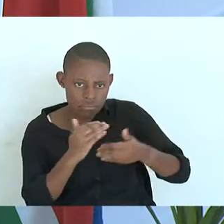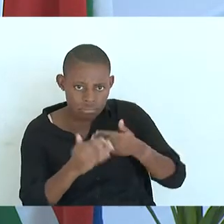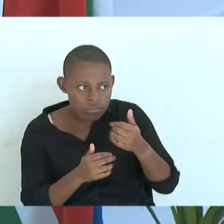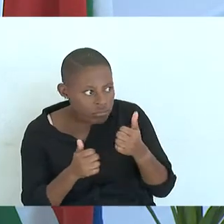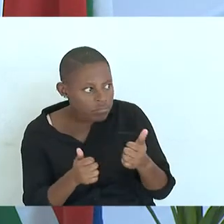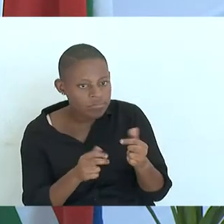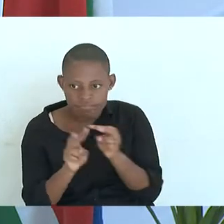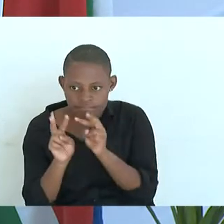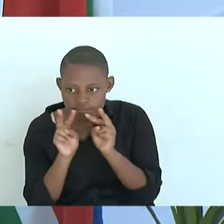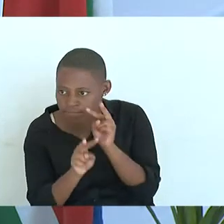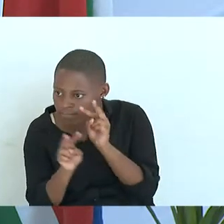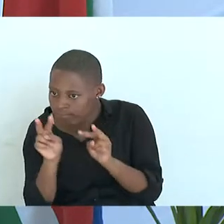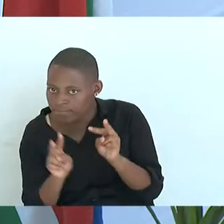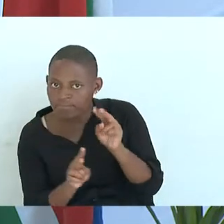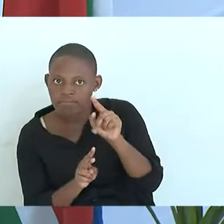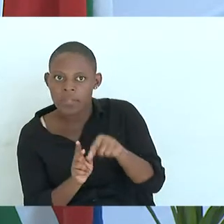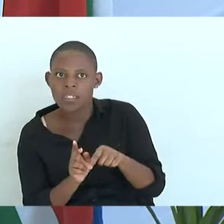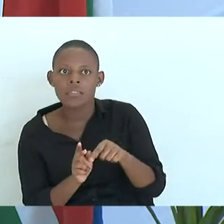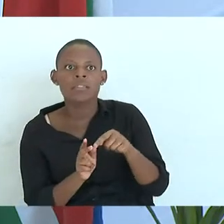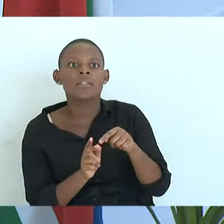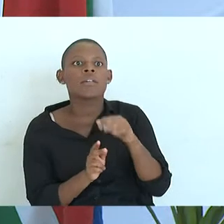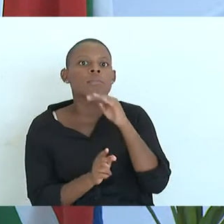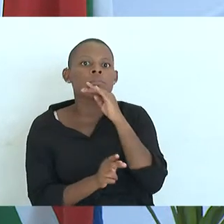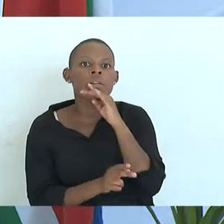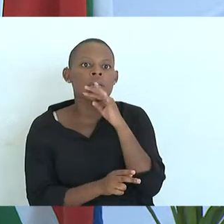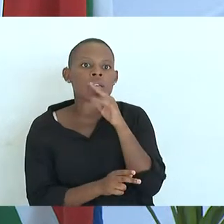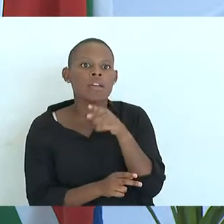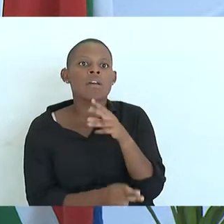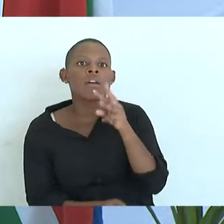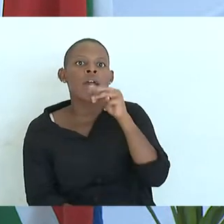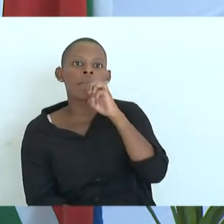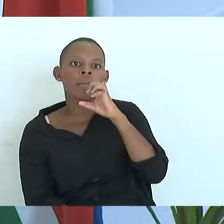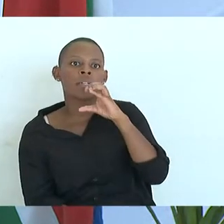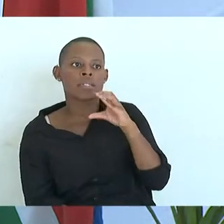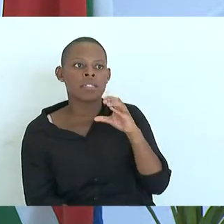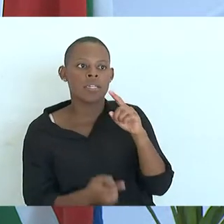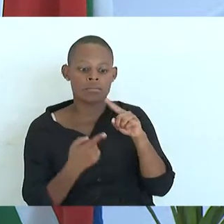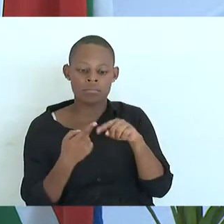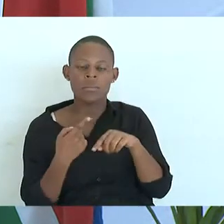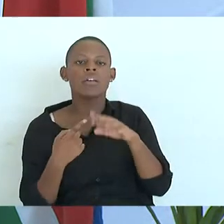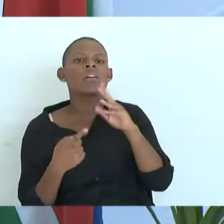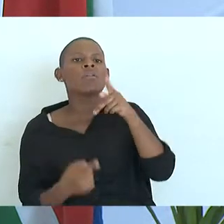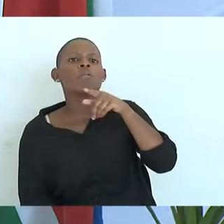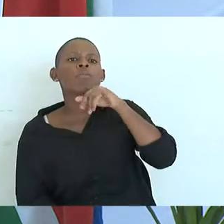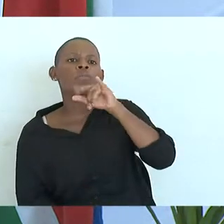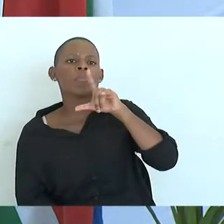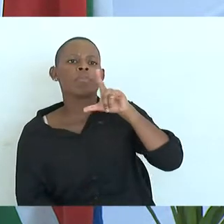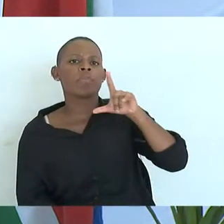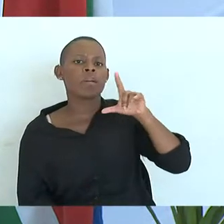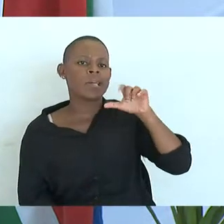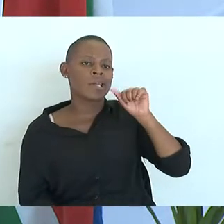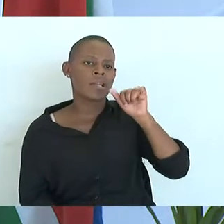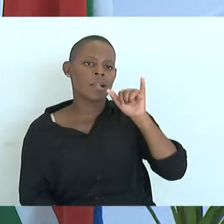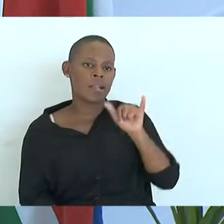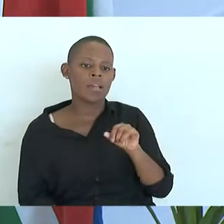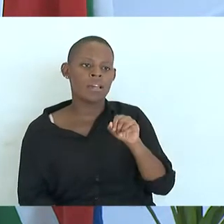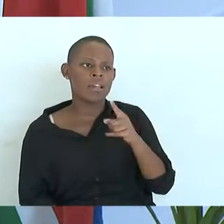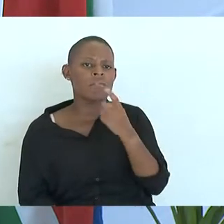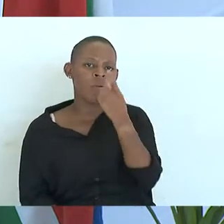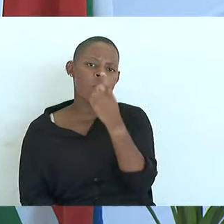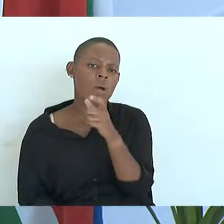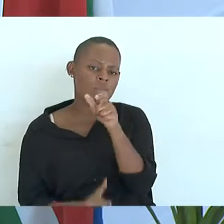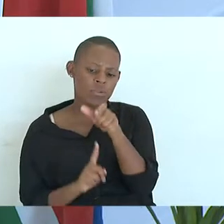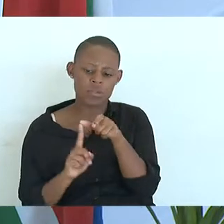ukuthi ke ngicela ukuthi uMEC phile yasinikeza umuntu oyedwe ofisini siye siyohlangana